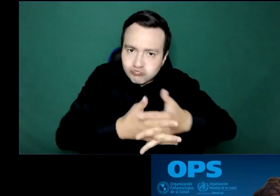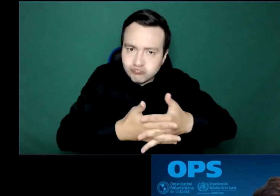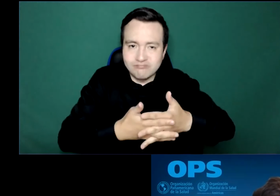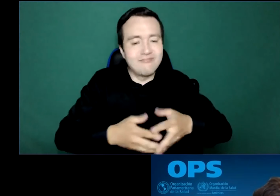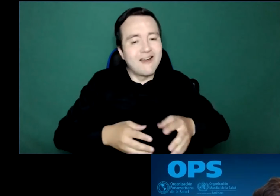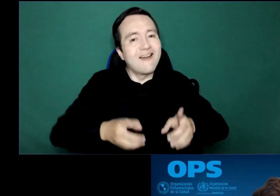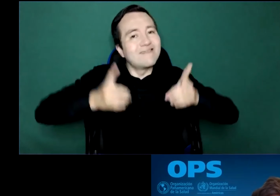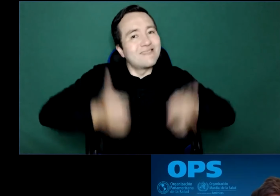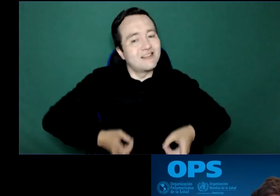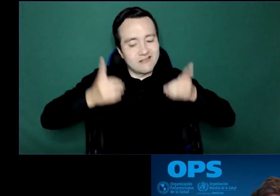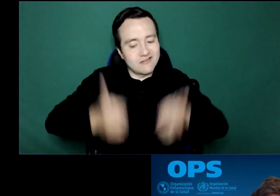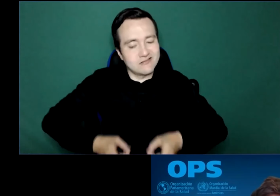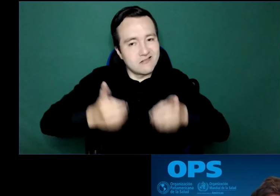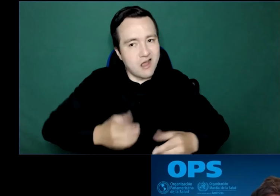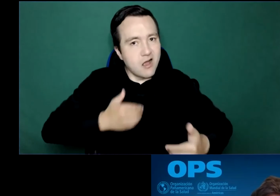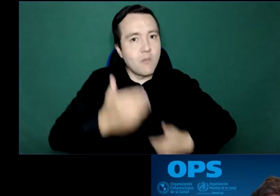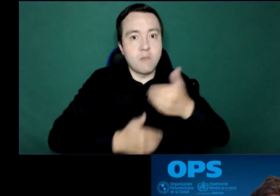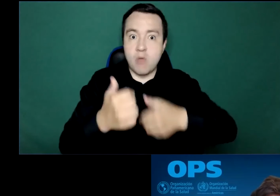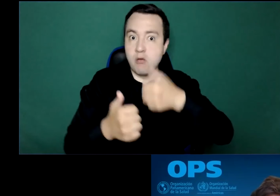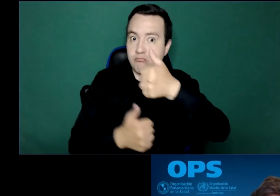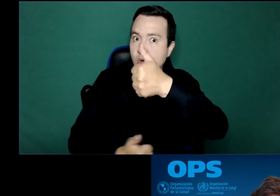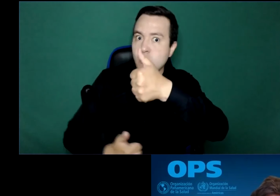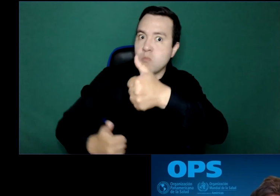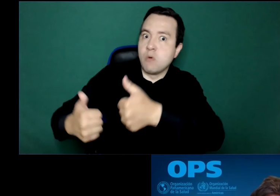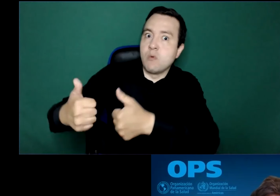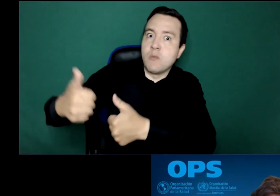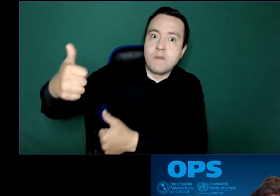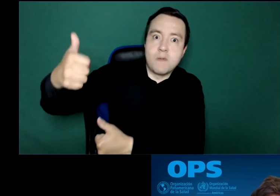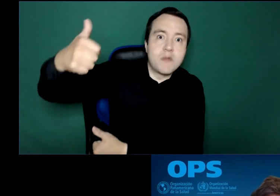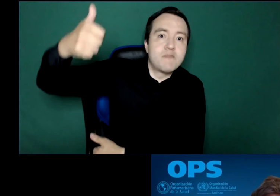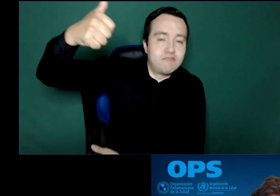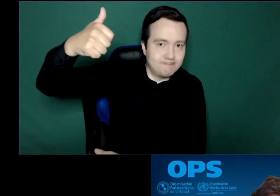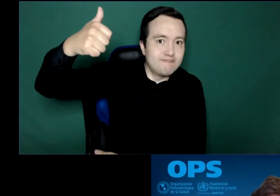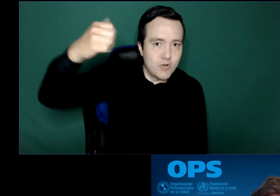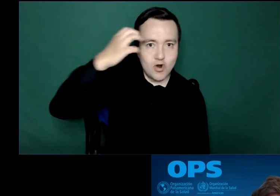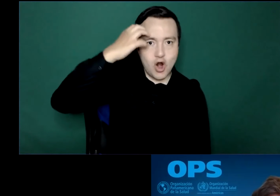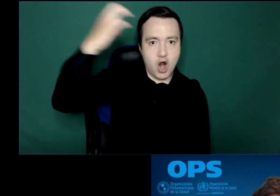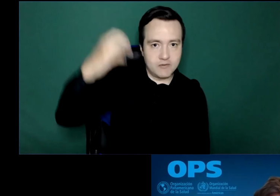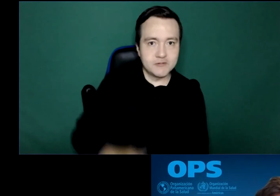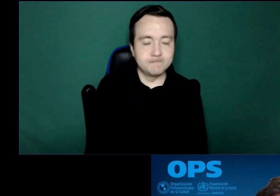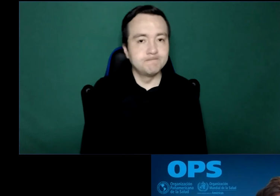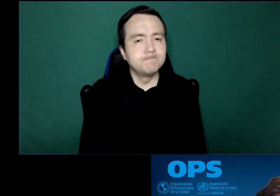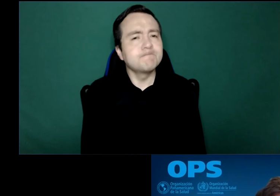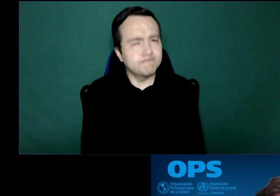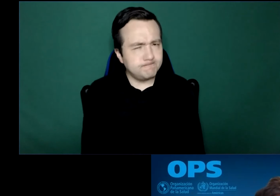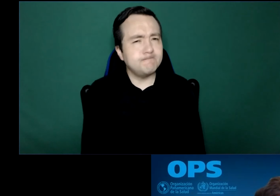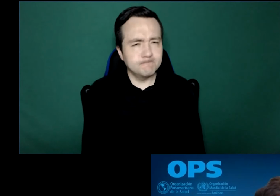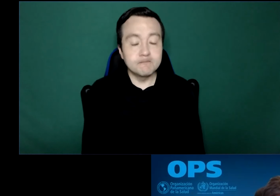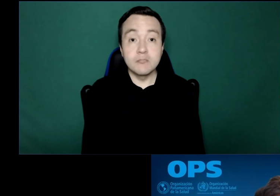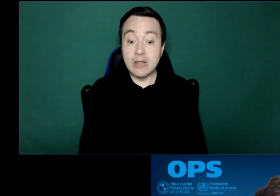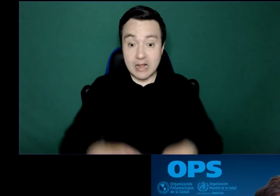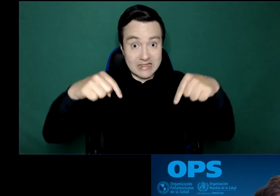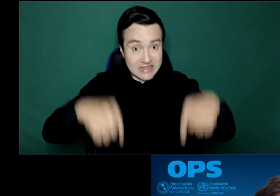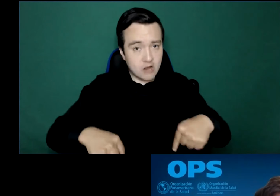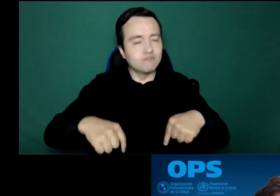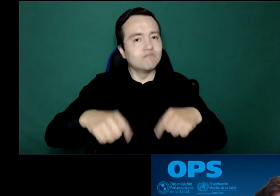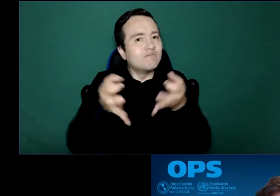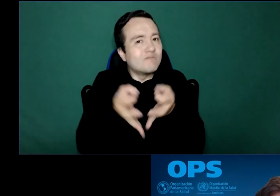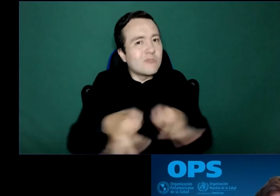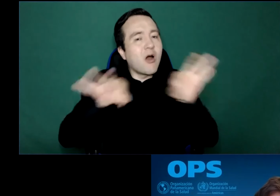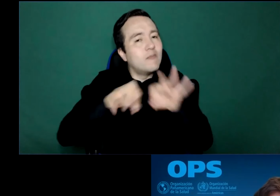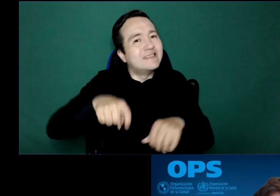levels, reaching the highest levels of government. The greatest challenge is to advance with the